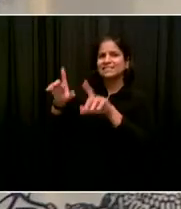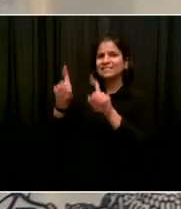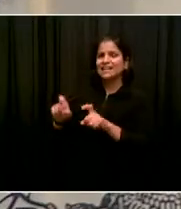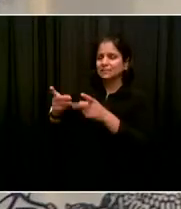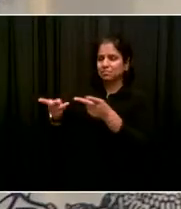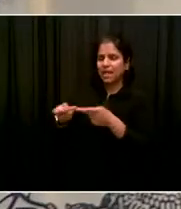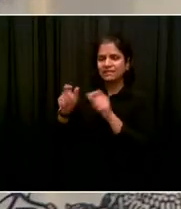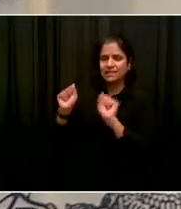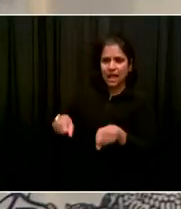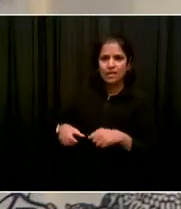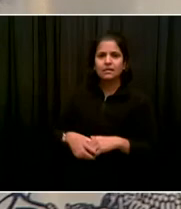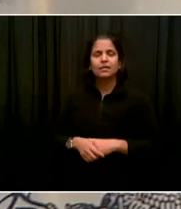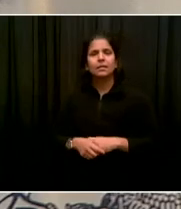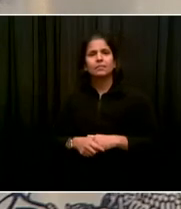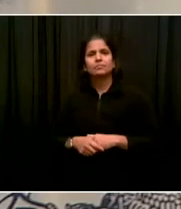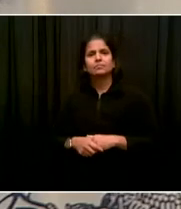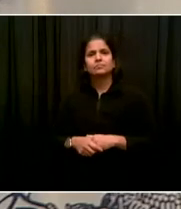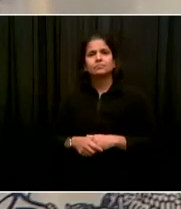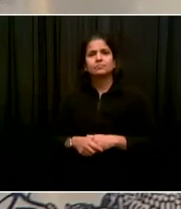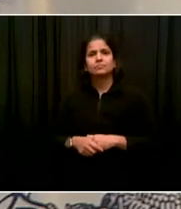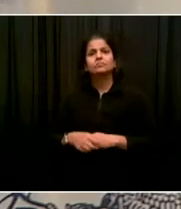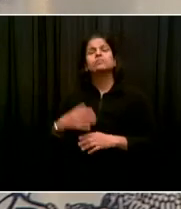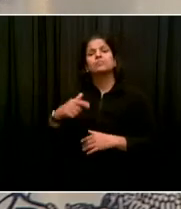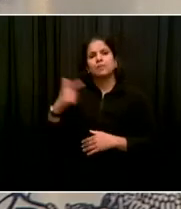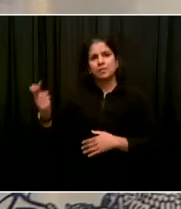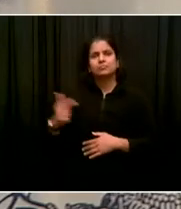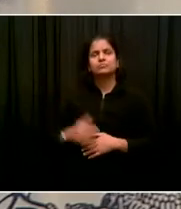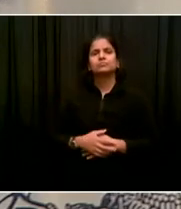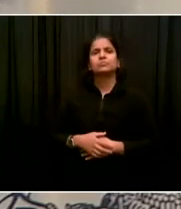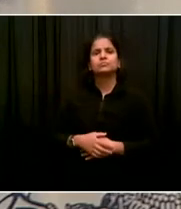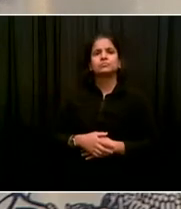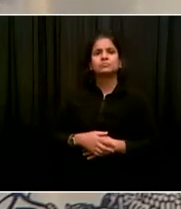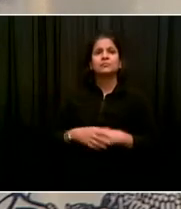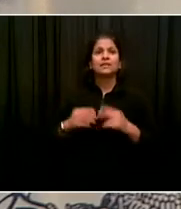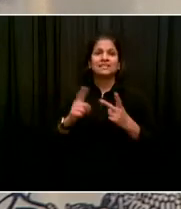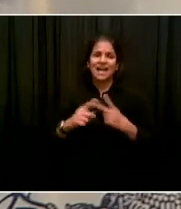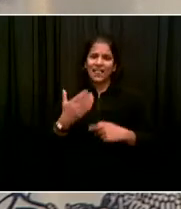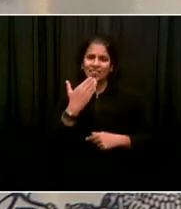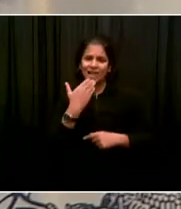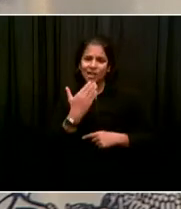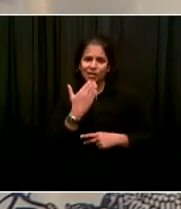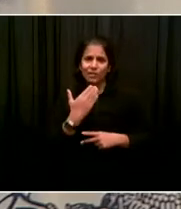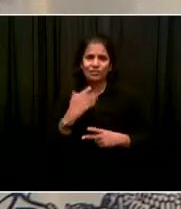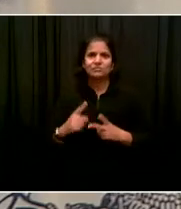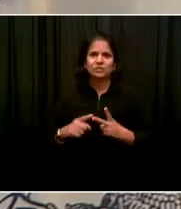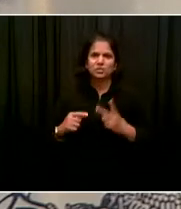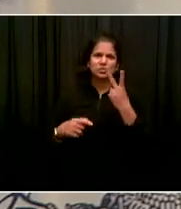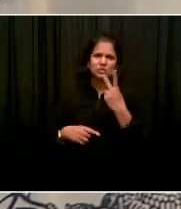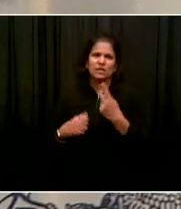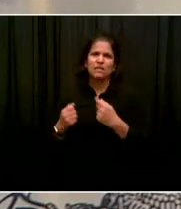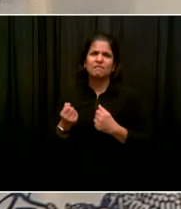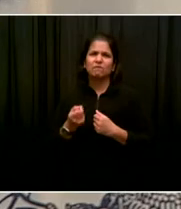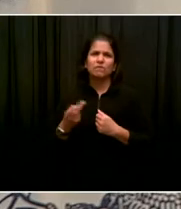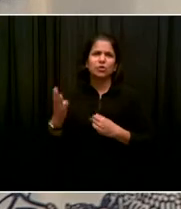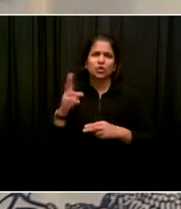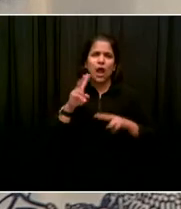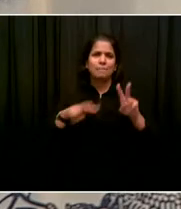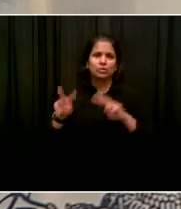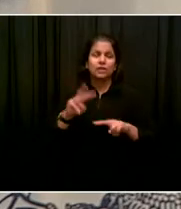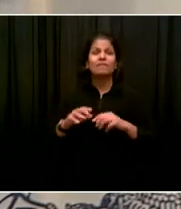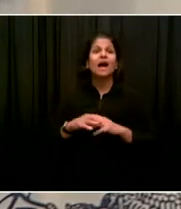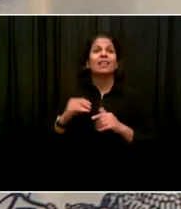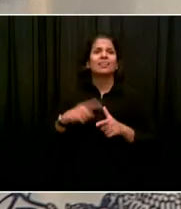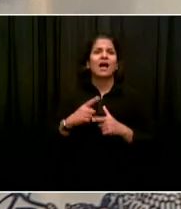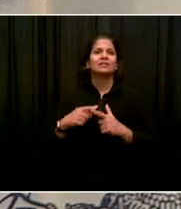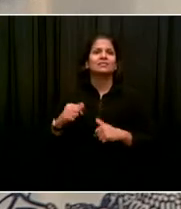Thanks, Mr. Mayor. And if I could just onto sort of other observations about this, if you'll just indulge me, then I have a second question. If you were to go to